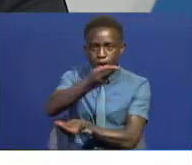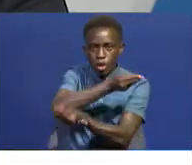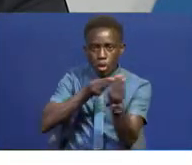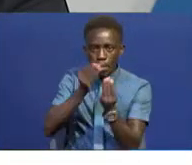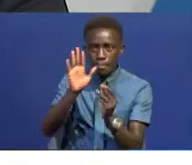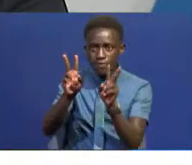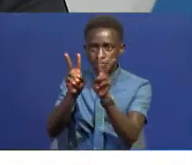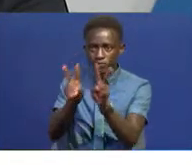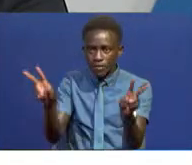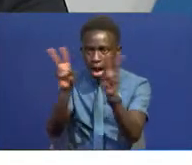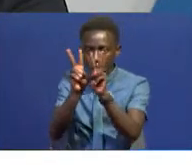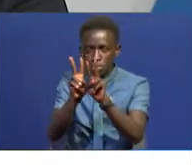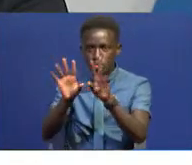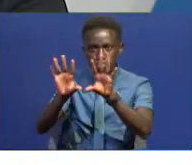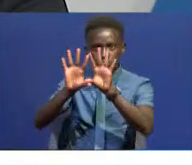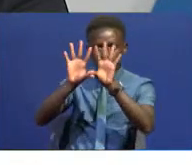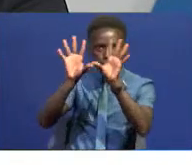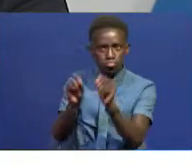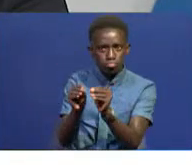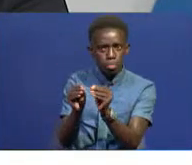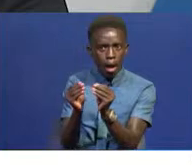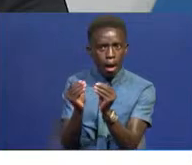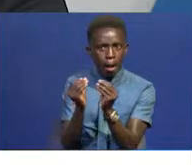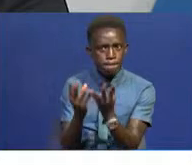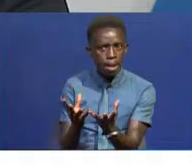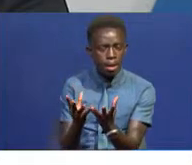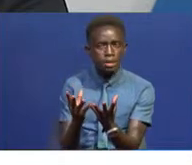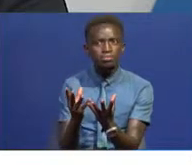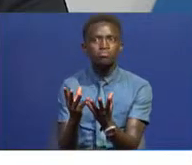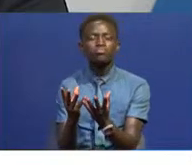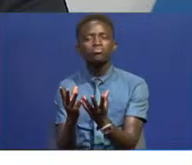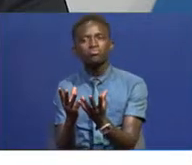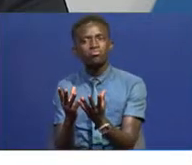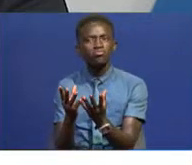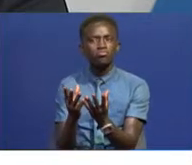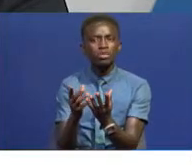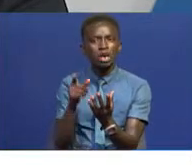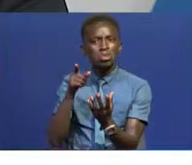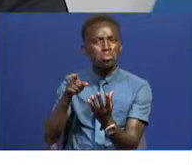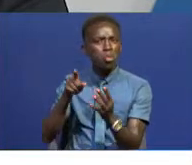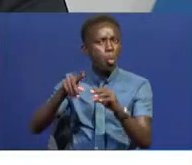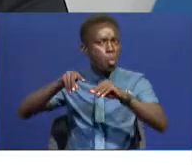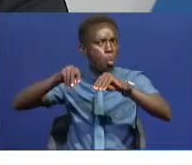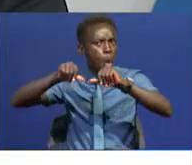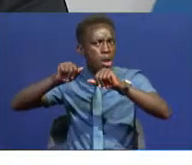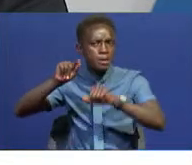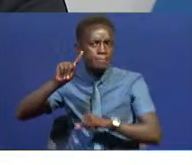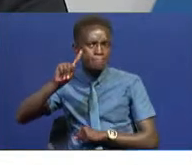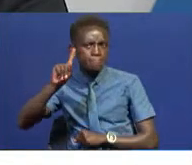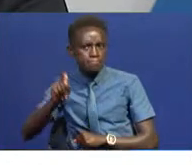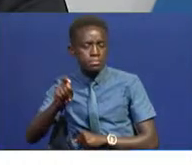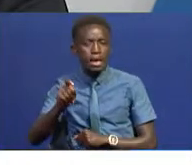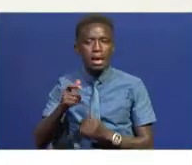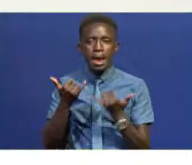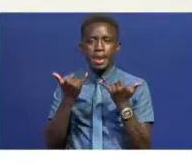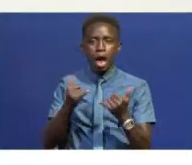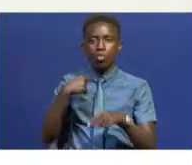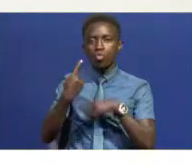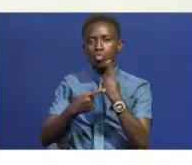quantity and the quality of those mineral occurrences. It is an exercise that is ongoing.